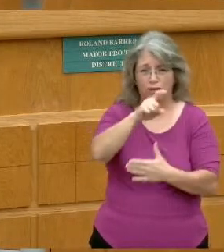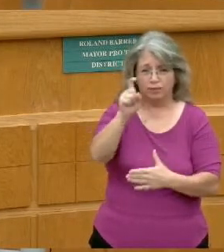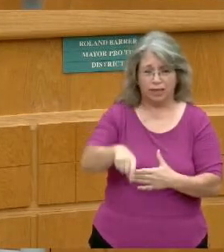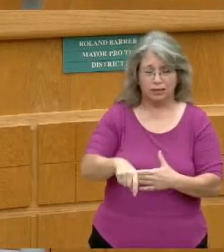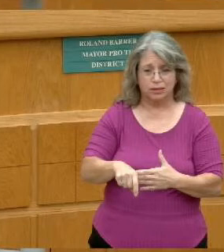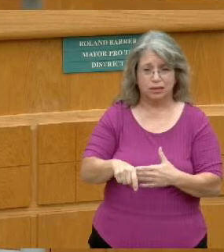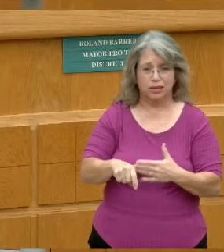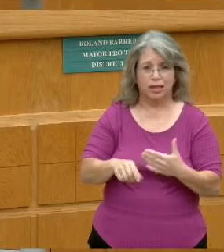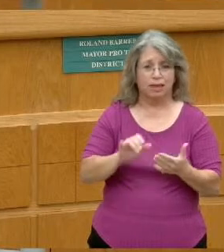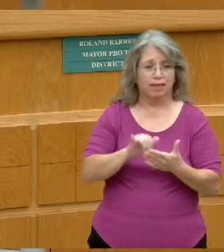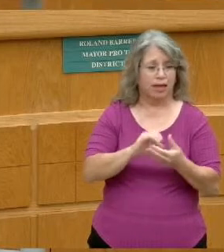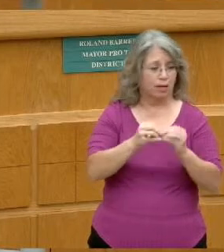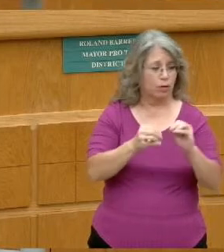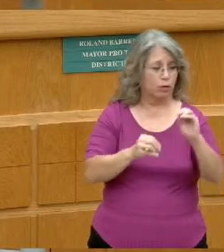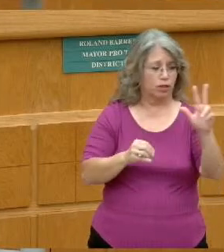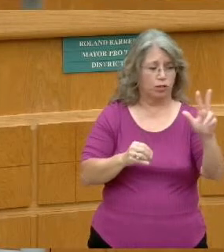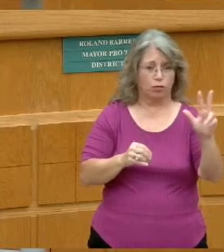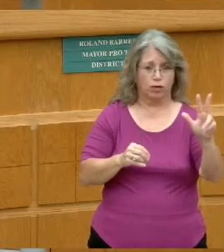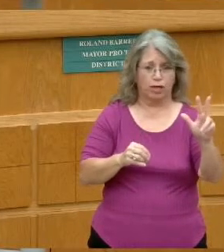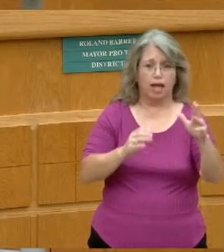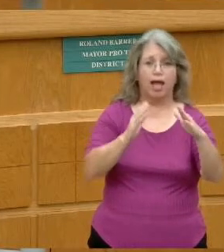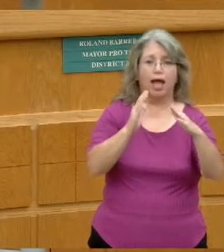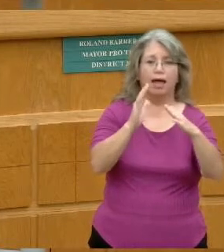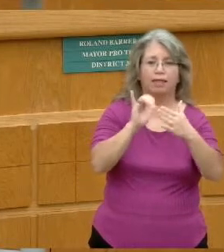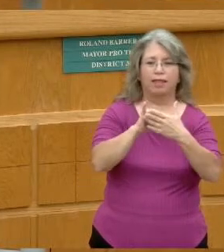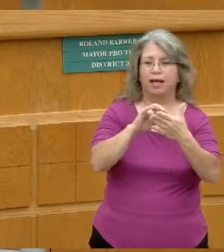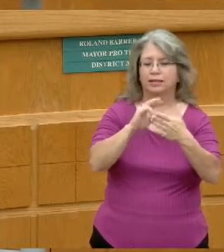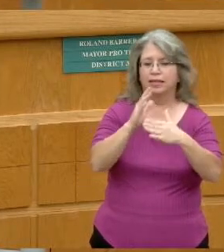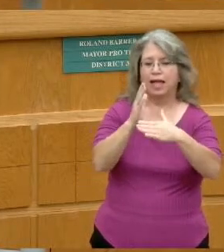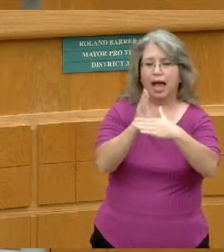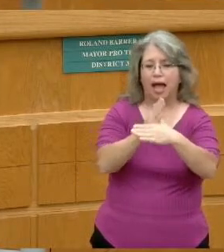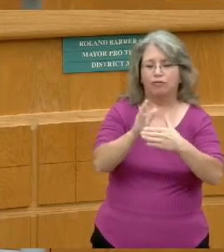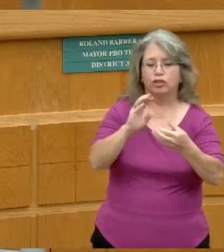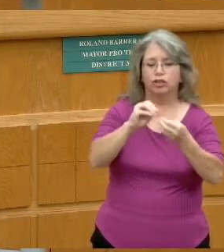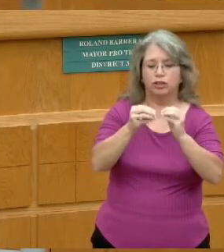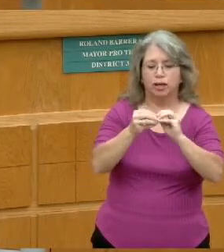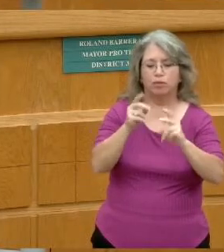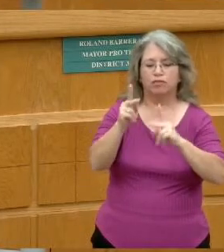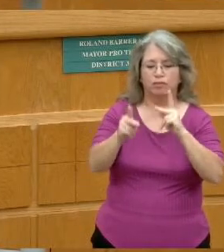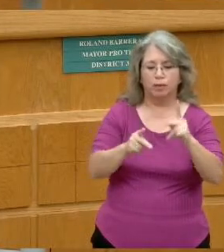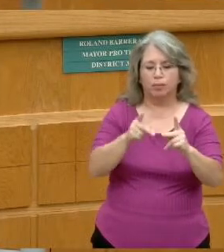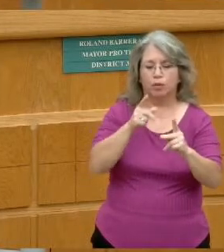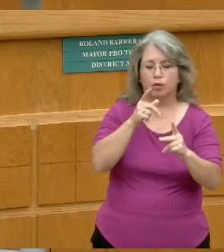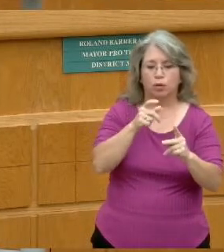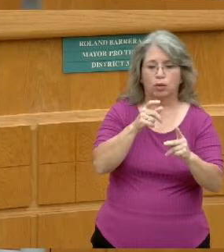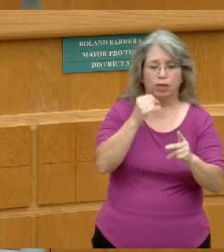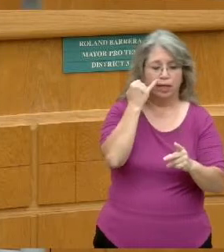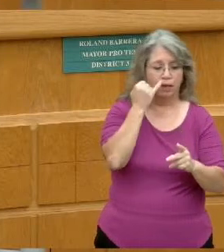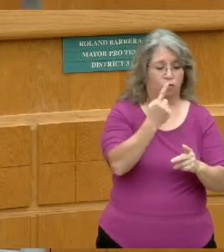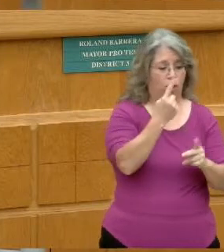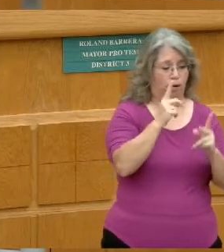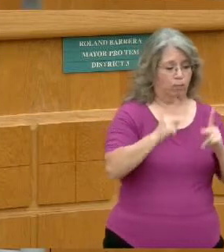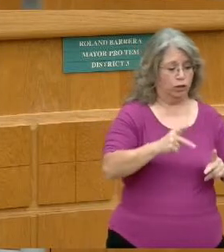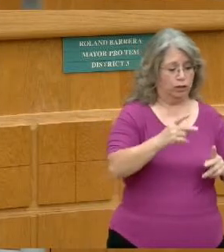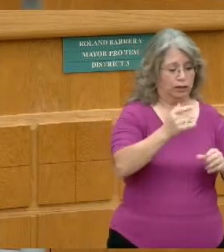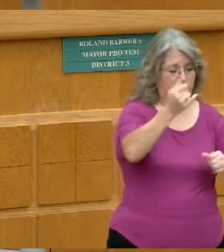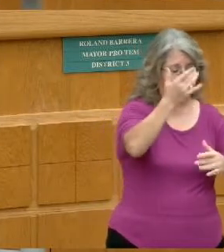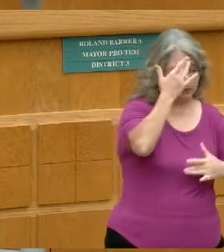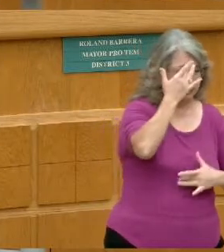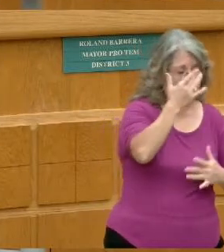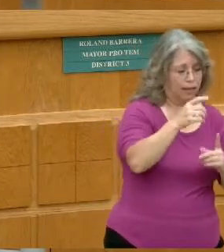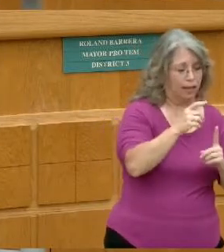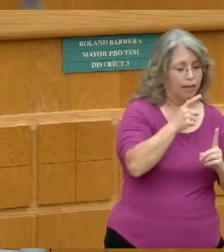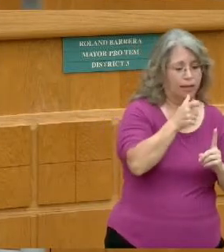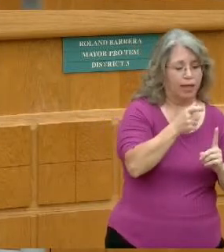that are infected per person that gets sick in the first place. And the way that this works is this. And so